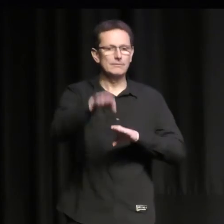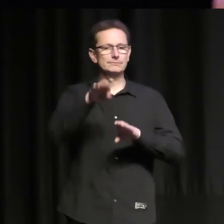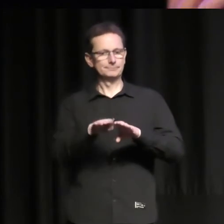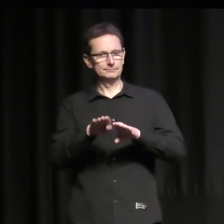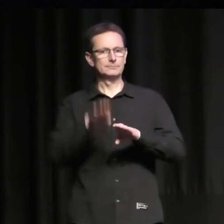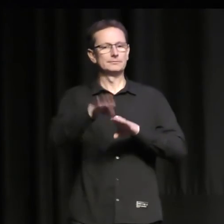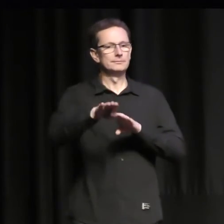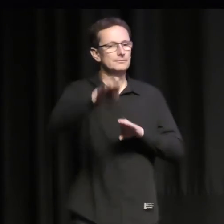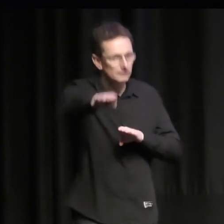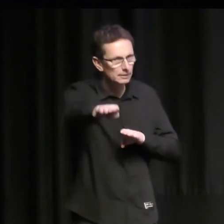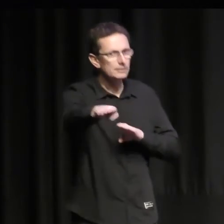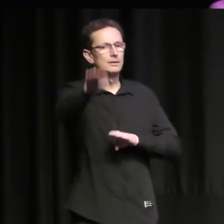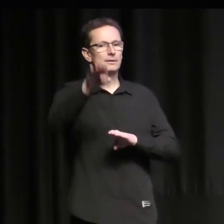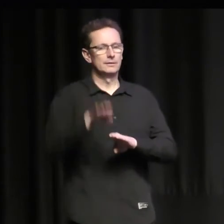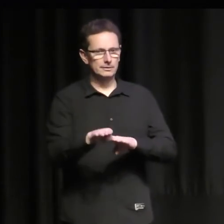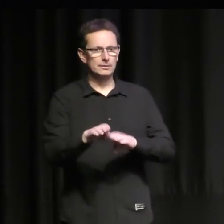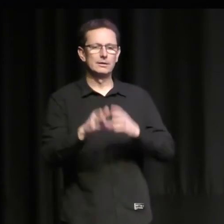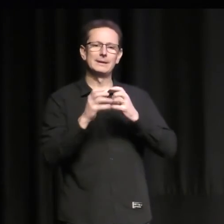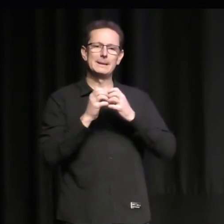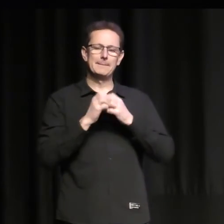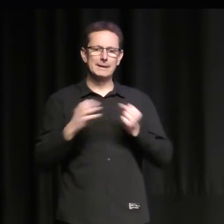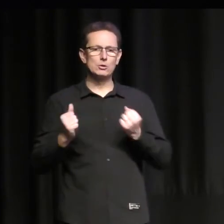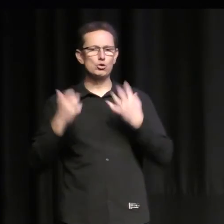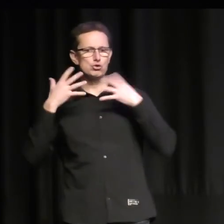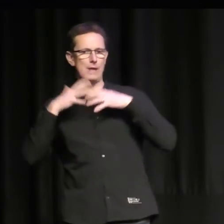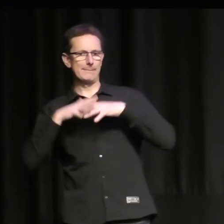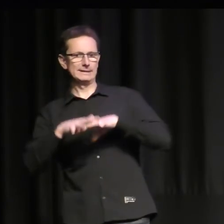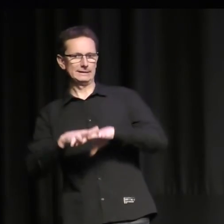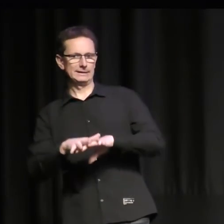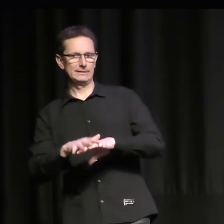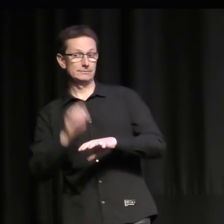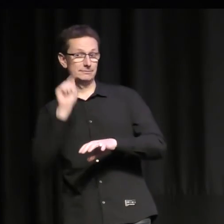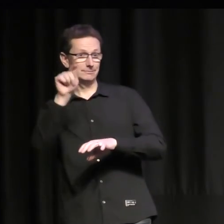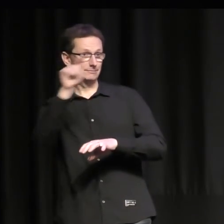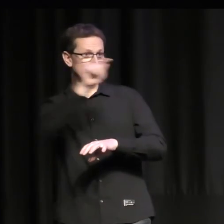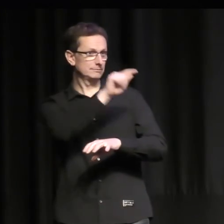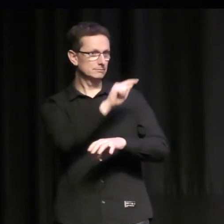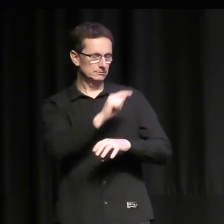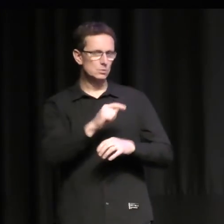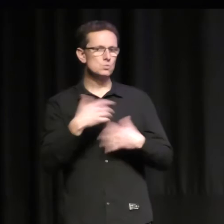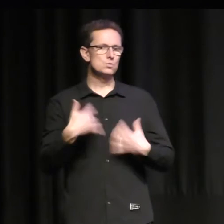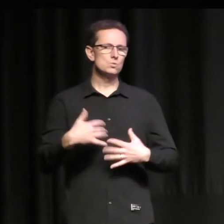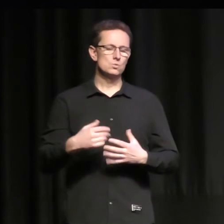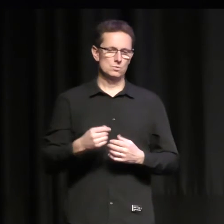But the dynamic, the energy out there is really quite something.